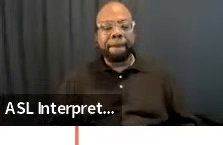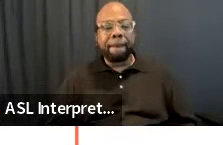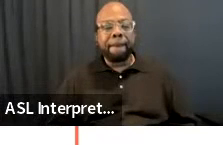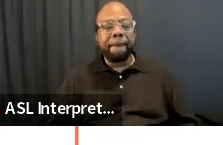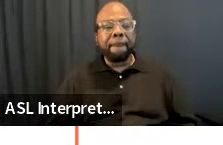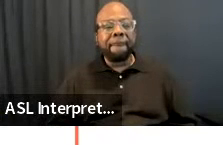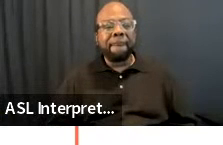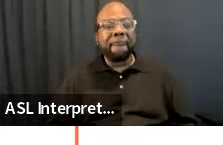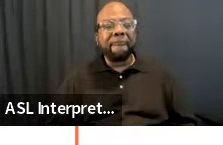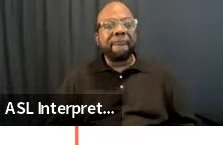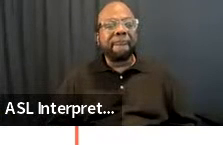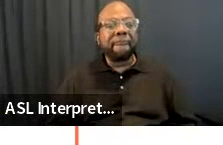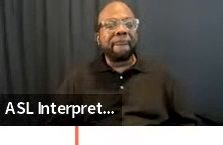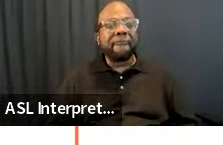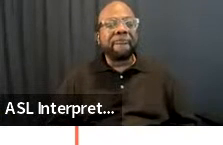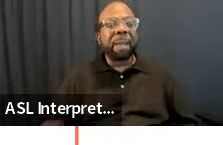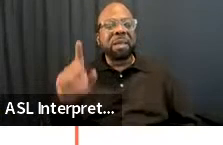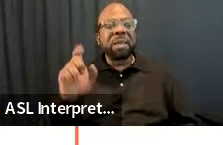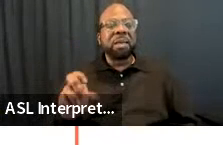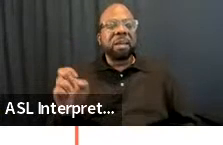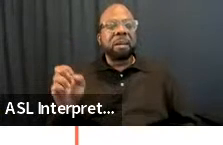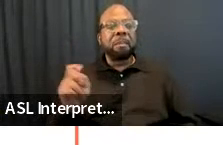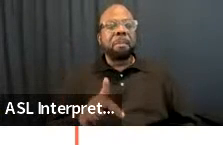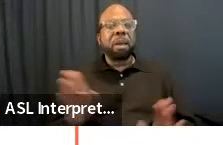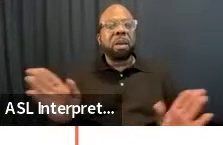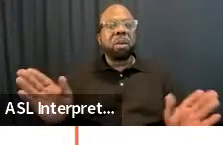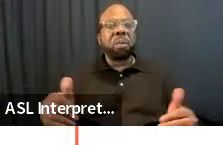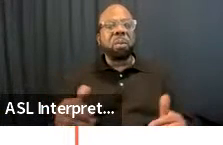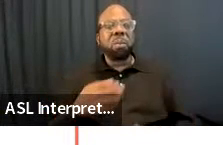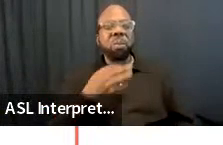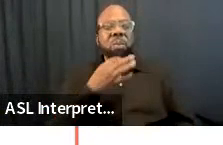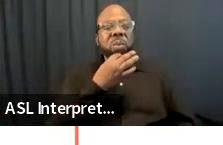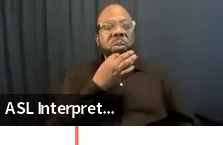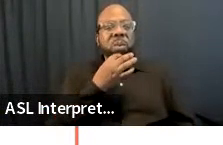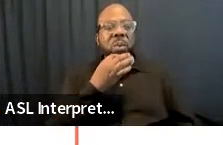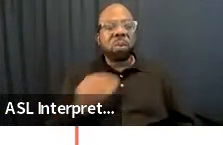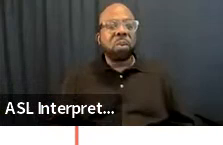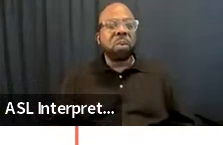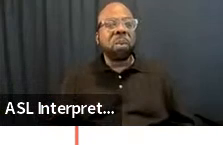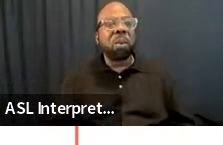She should be back in the room any moment. Thank you, Tom.